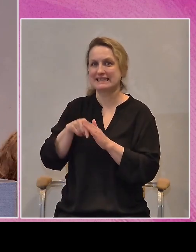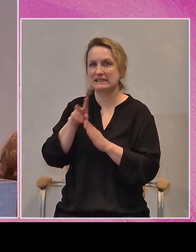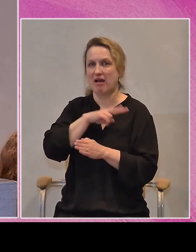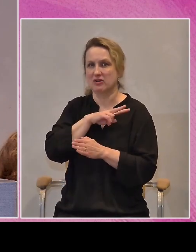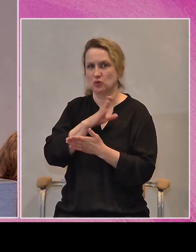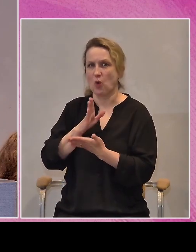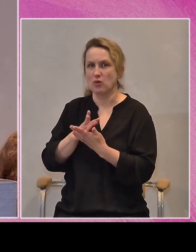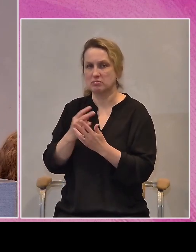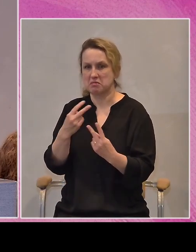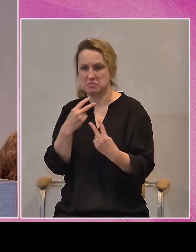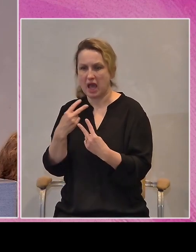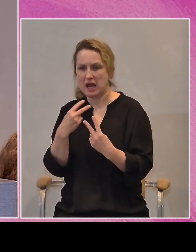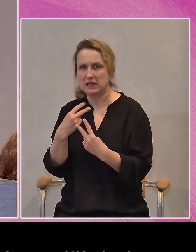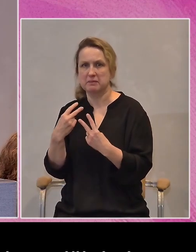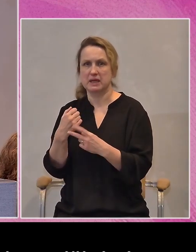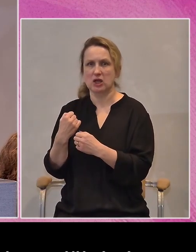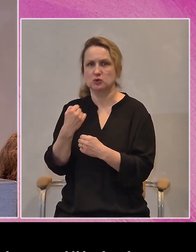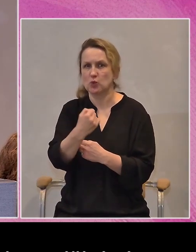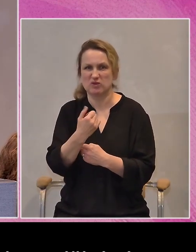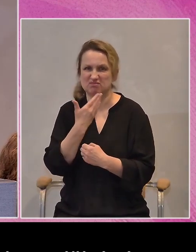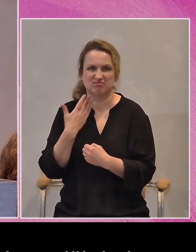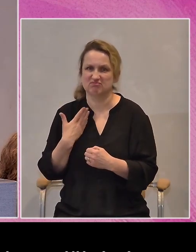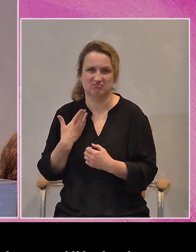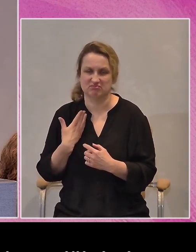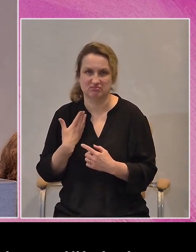have experience with